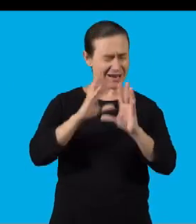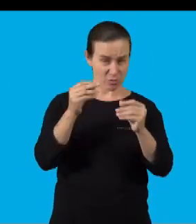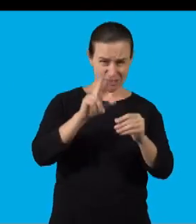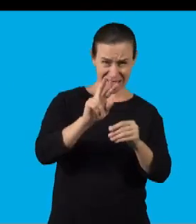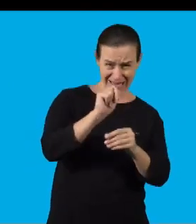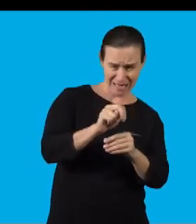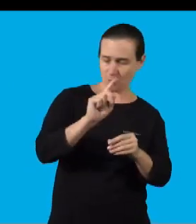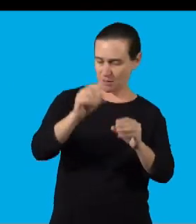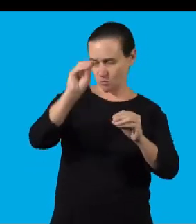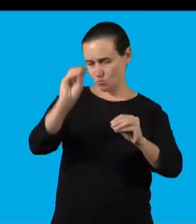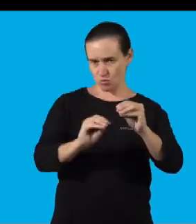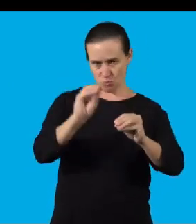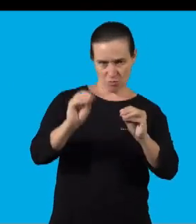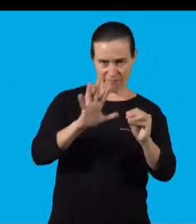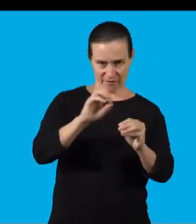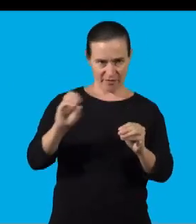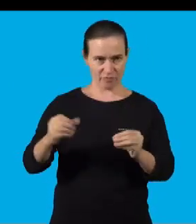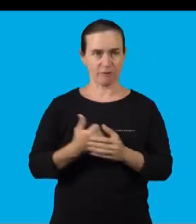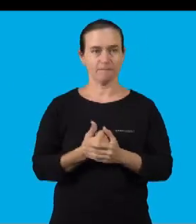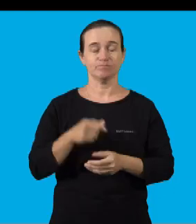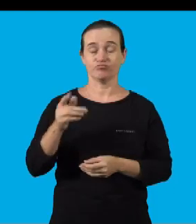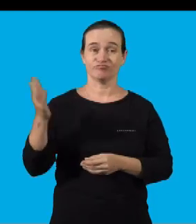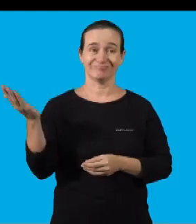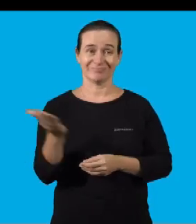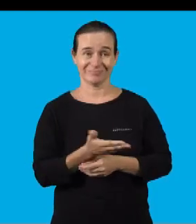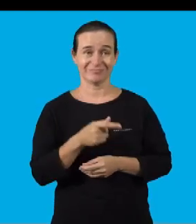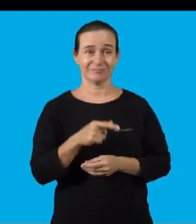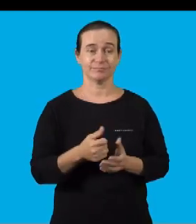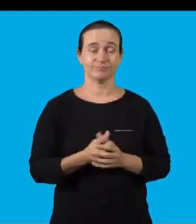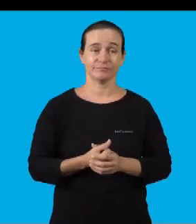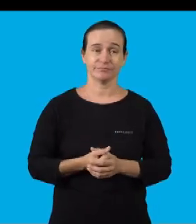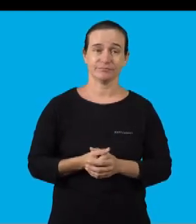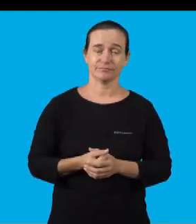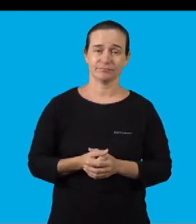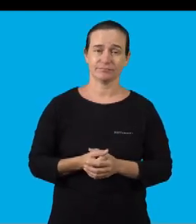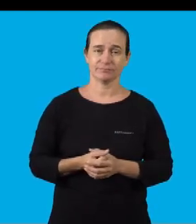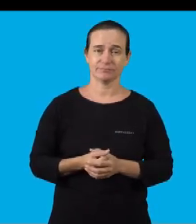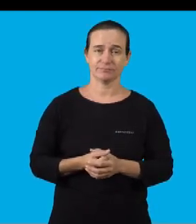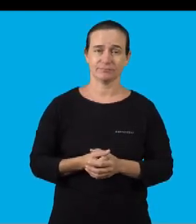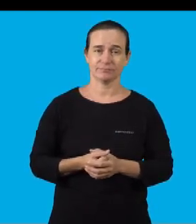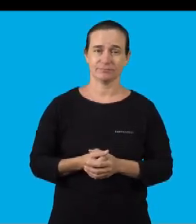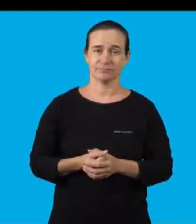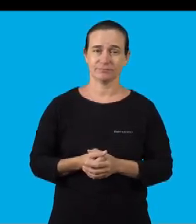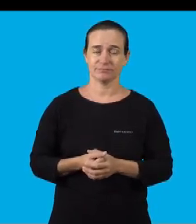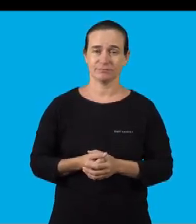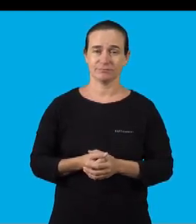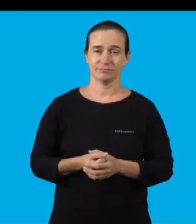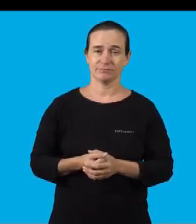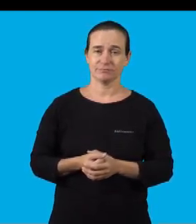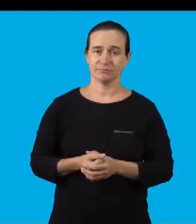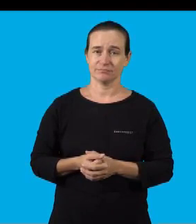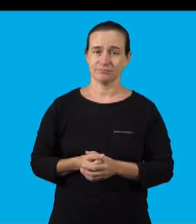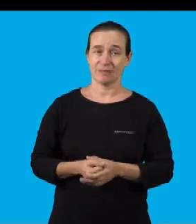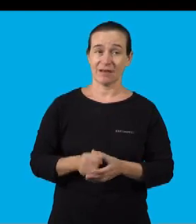substitute everywhere. That is the term 500. That is going to be 5 minus 3 multiplied by 500. And of course, we are going to